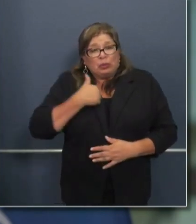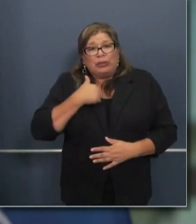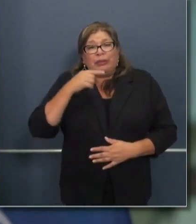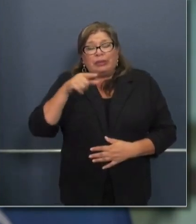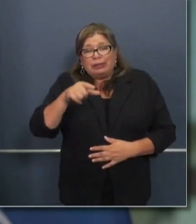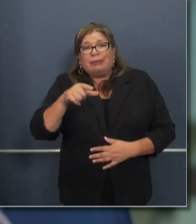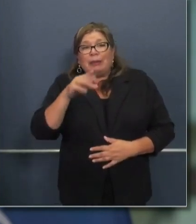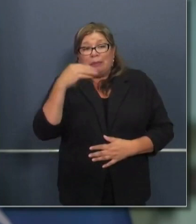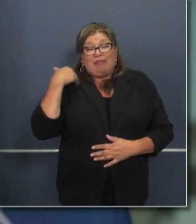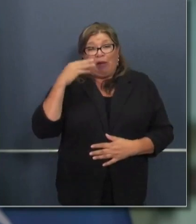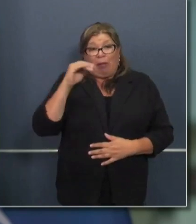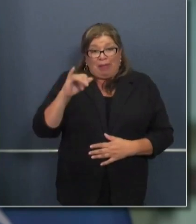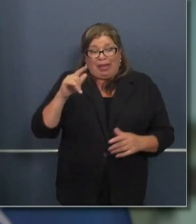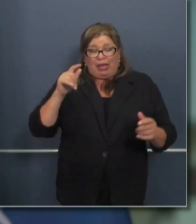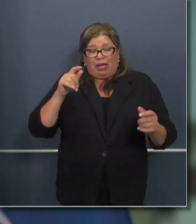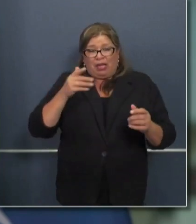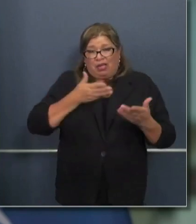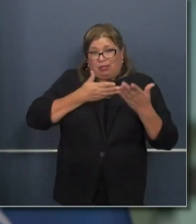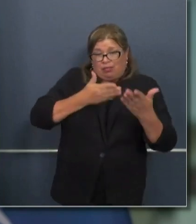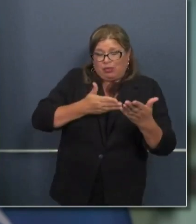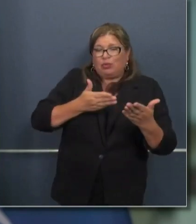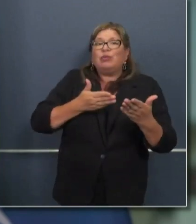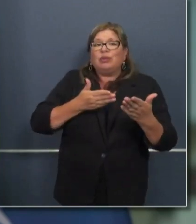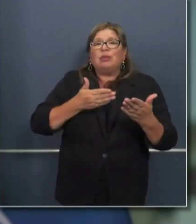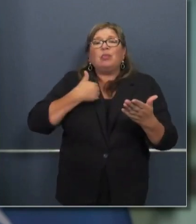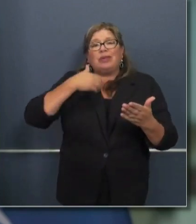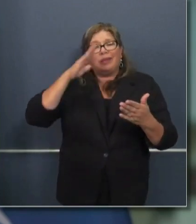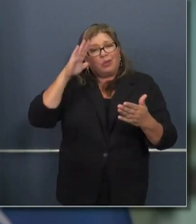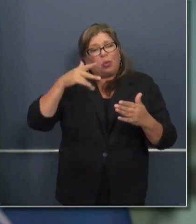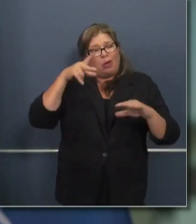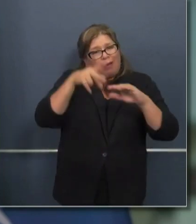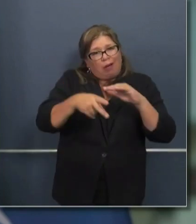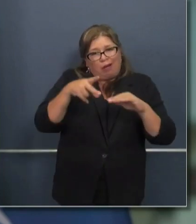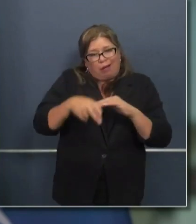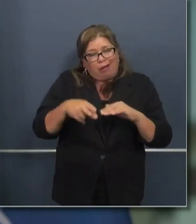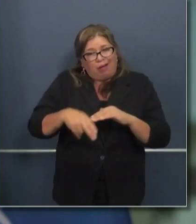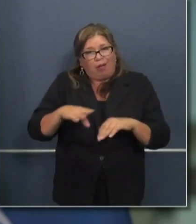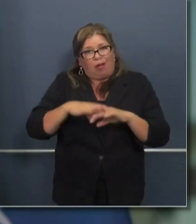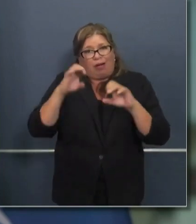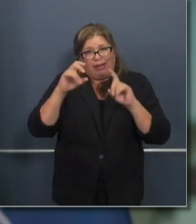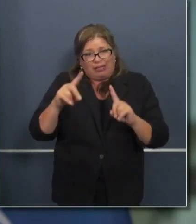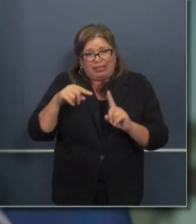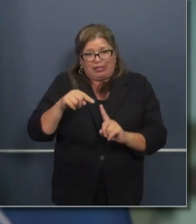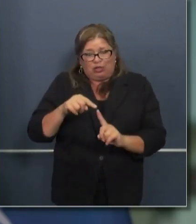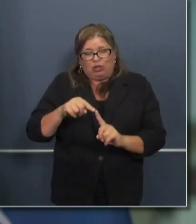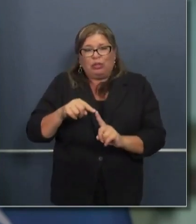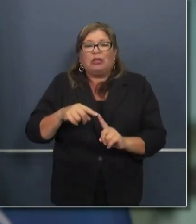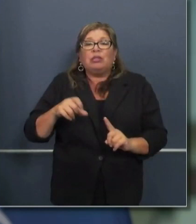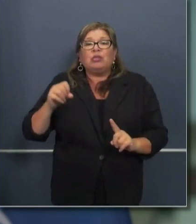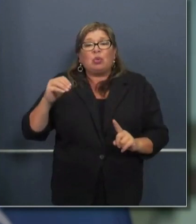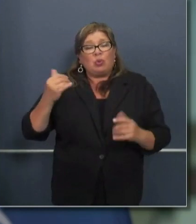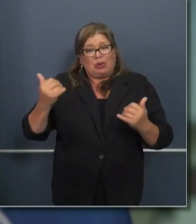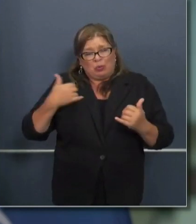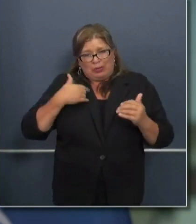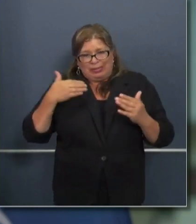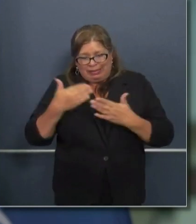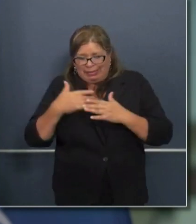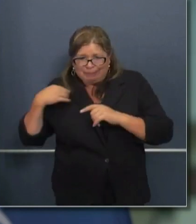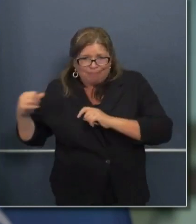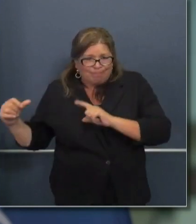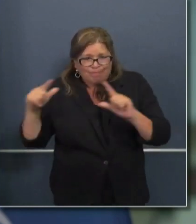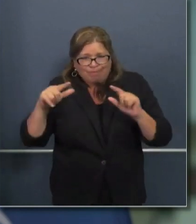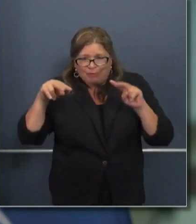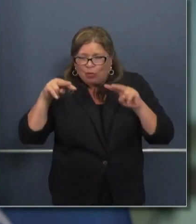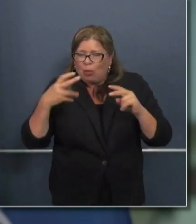May revise. We have also deeply focused on a lens of equity. That was a foundational principle thrust to which